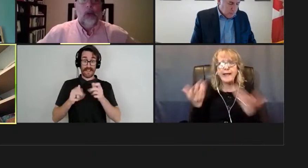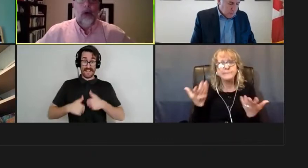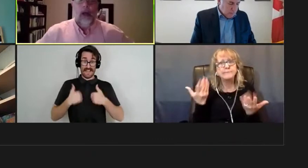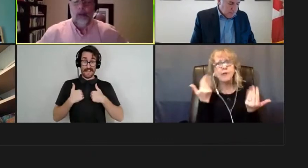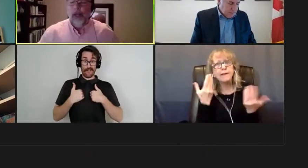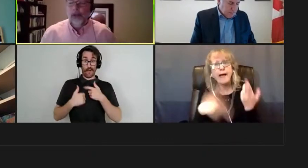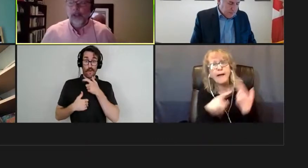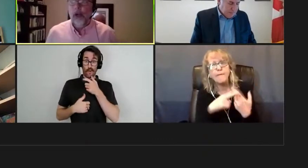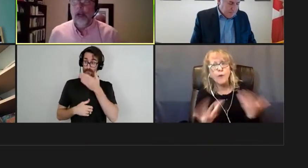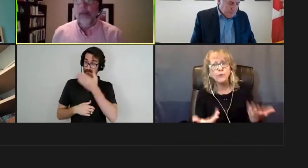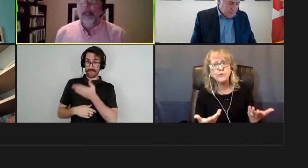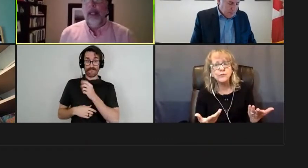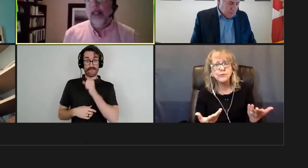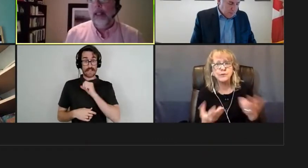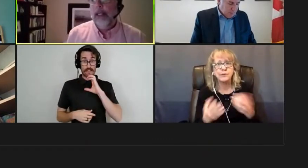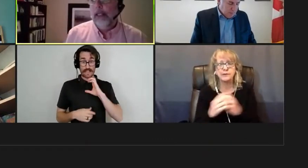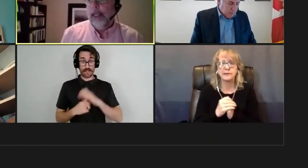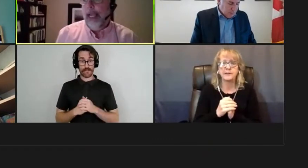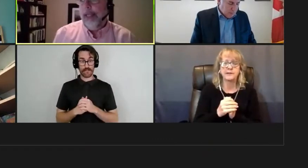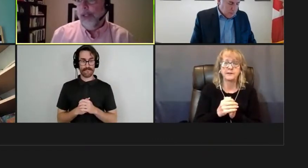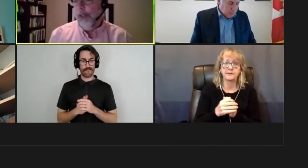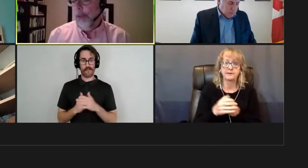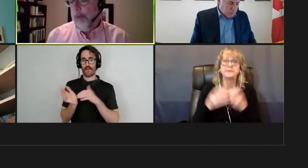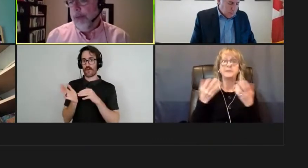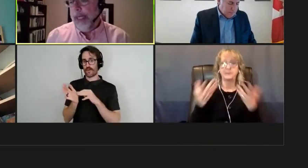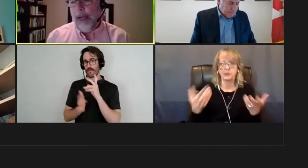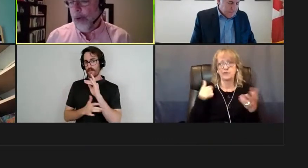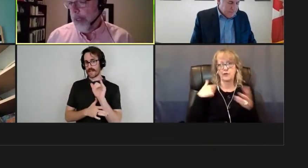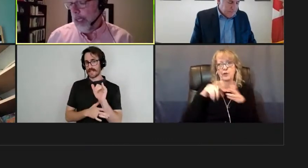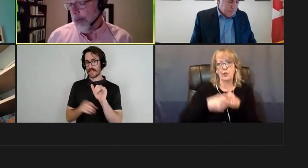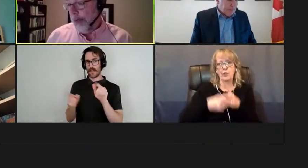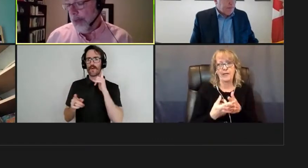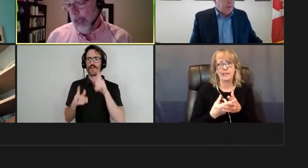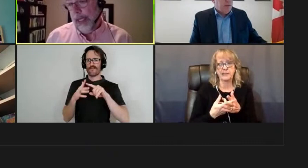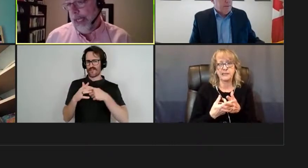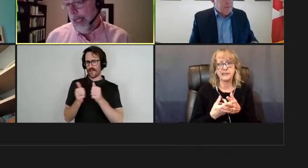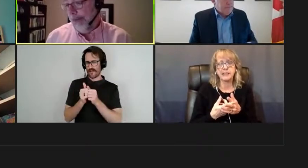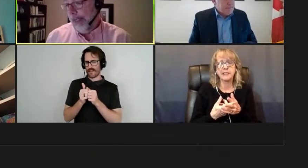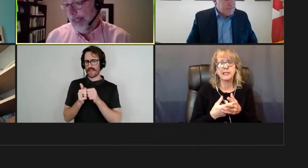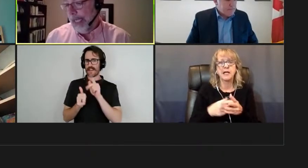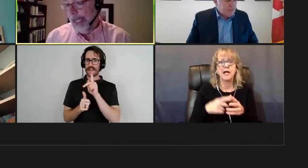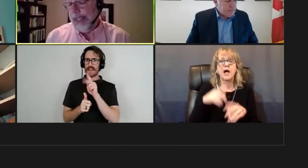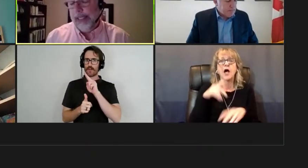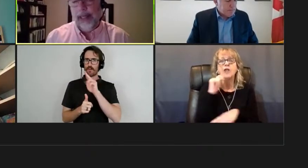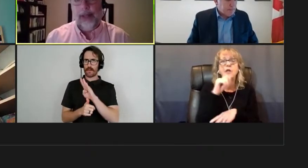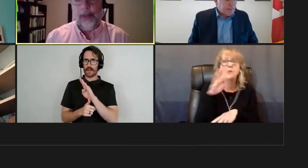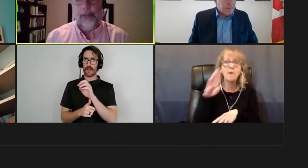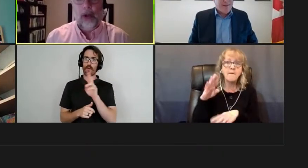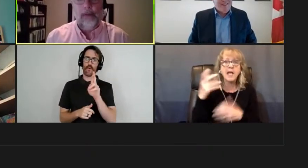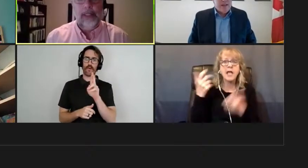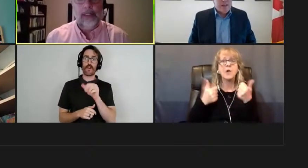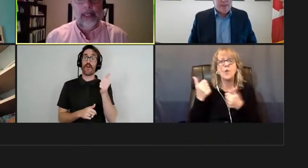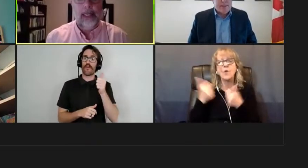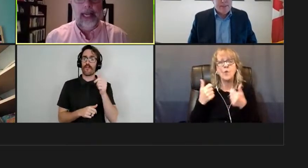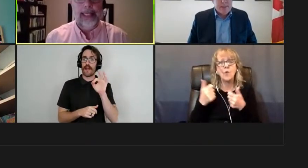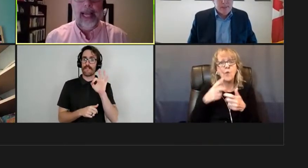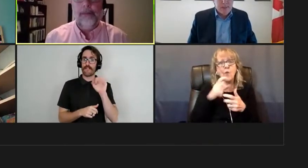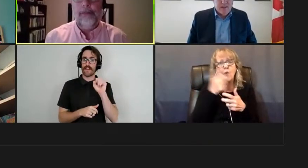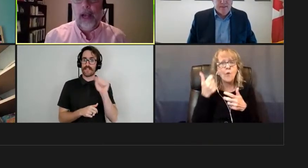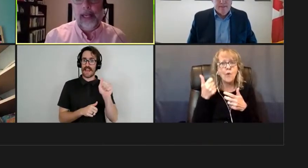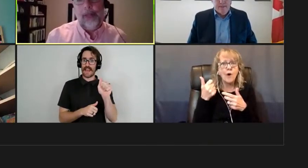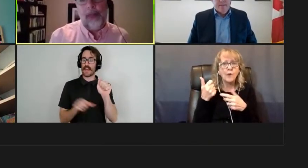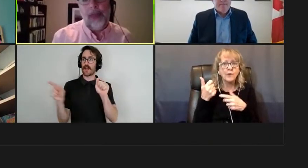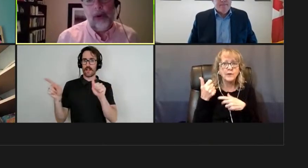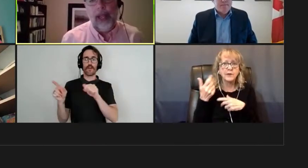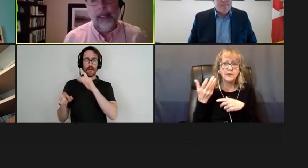So, I'll start. I mean, the K2B or the other FSAs that the province